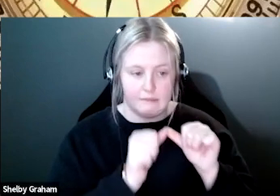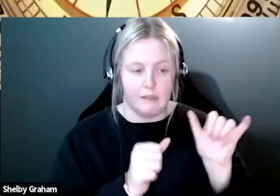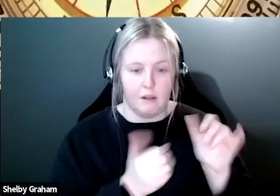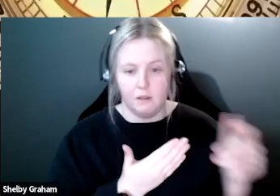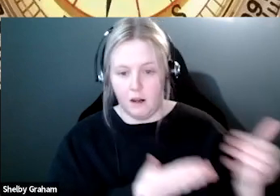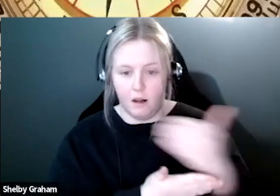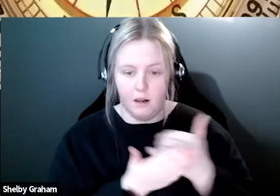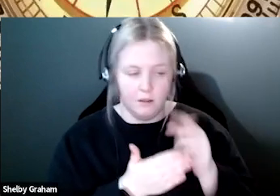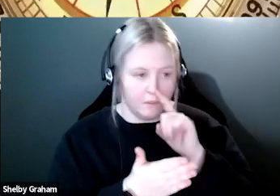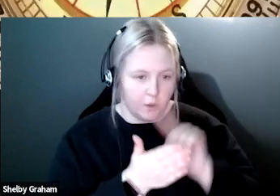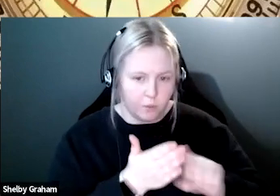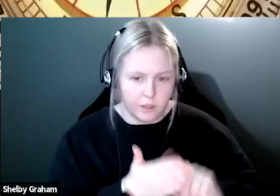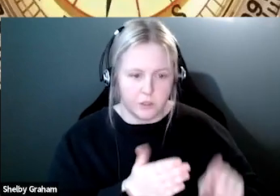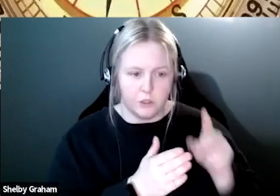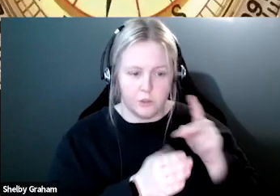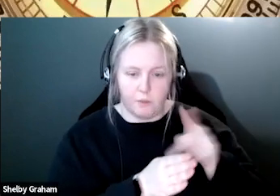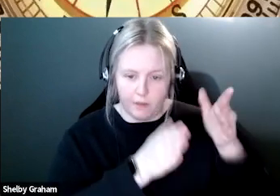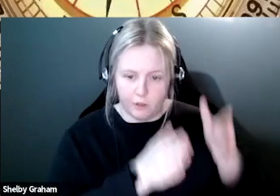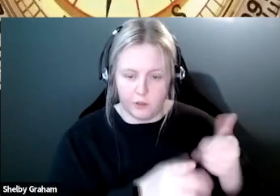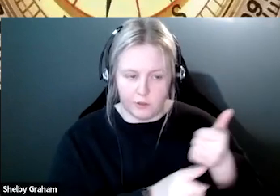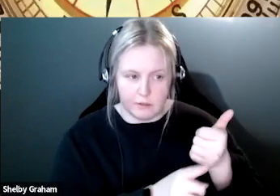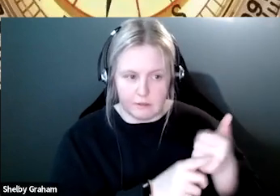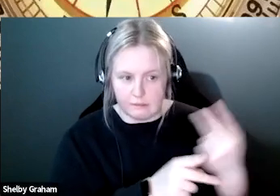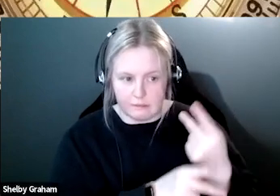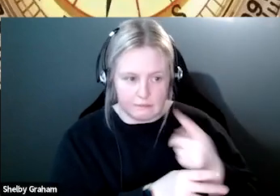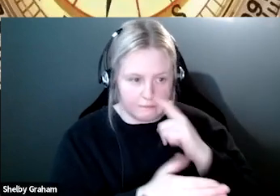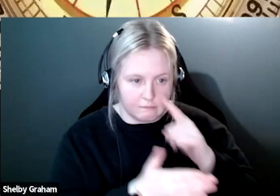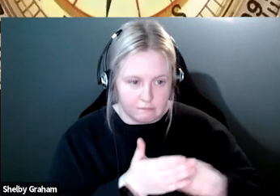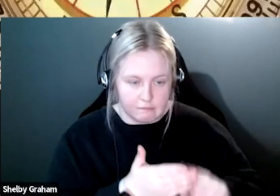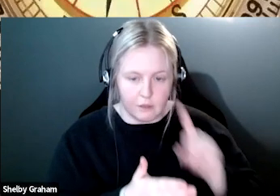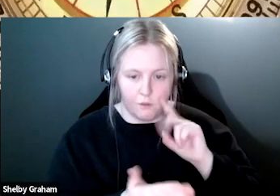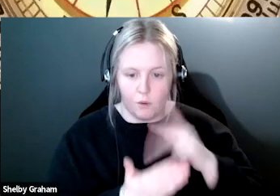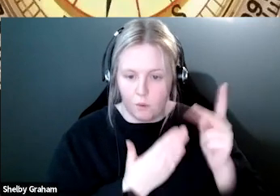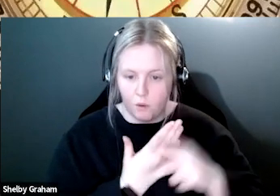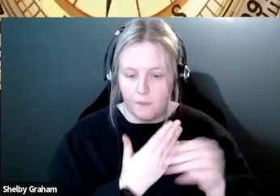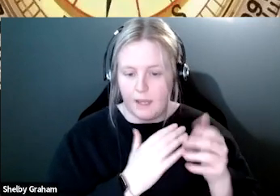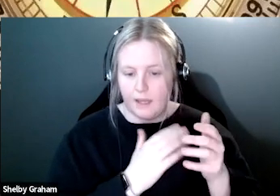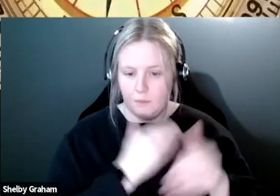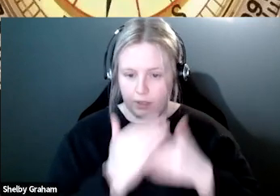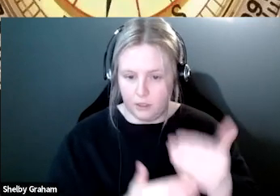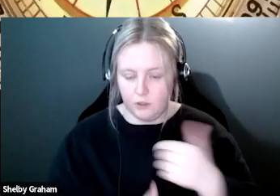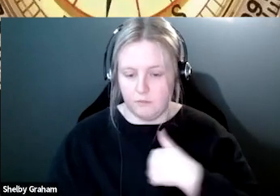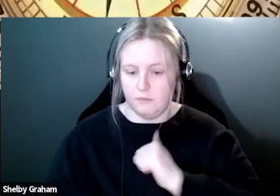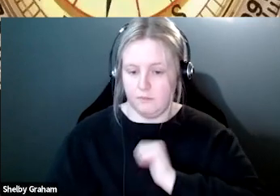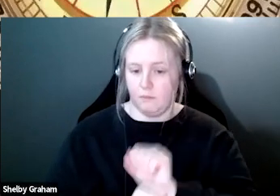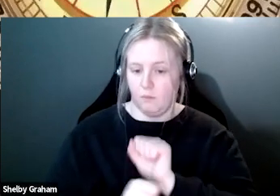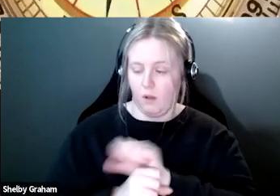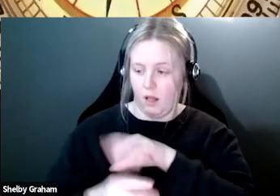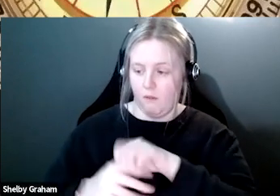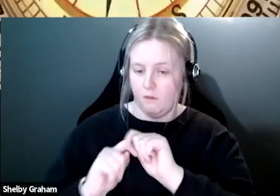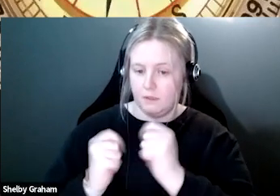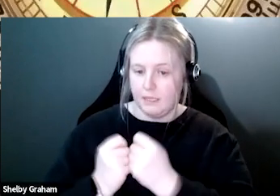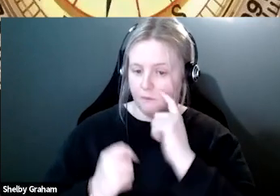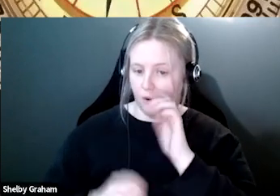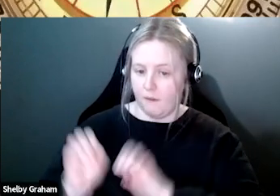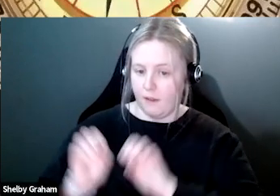by research professionals to inform the iterative process of our programming and procedures. I am working with a team of evaluation